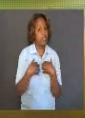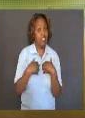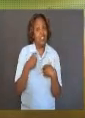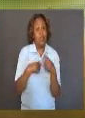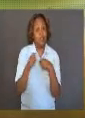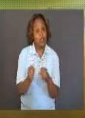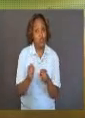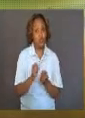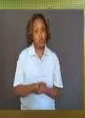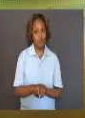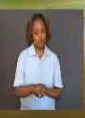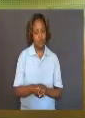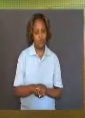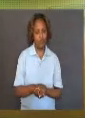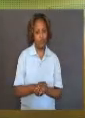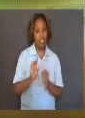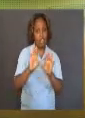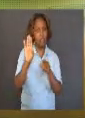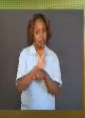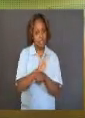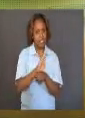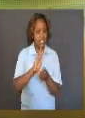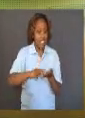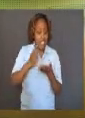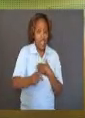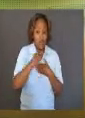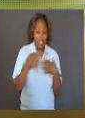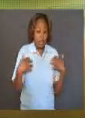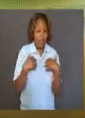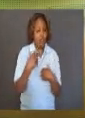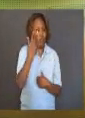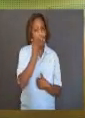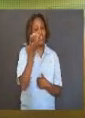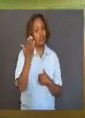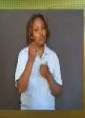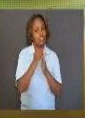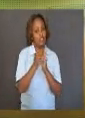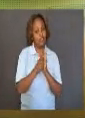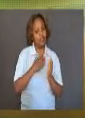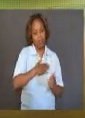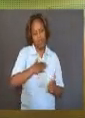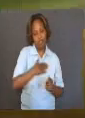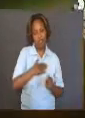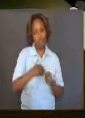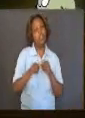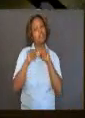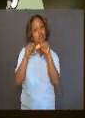the event that your business failed? Please go ahead.